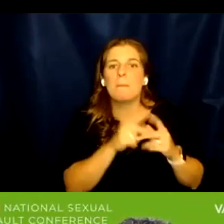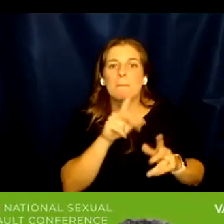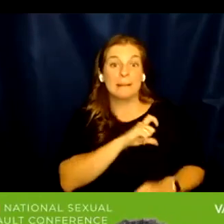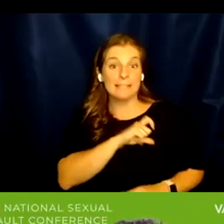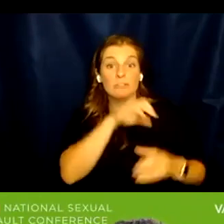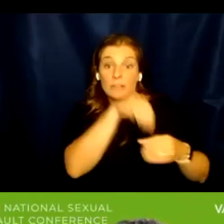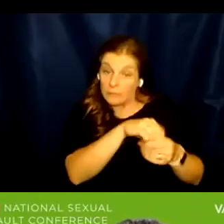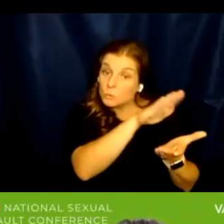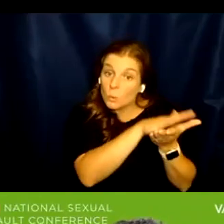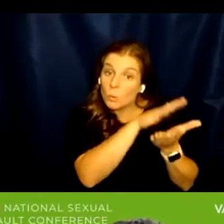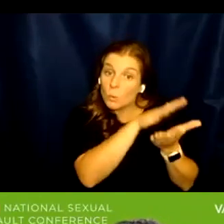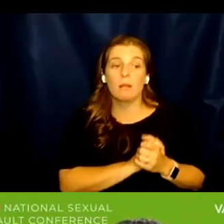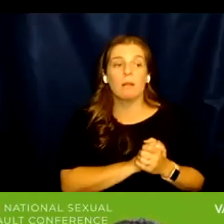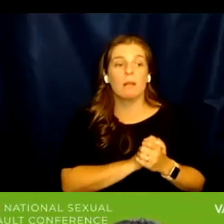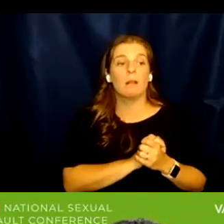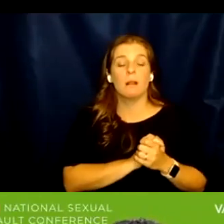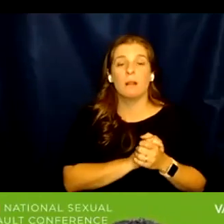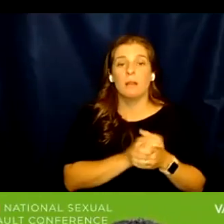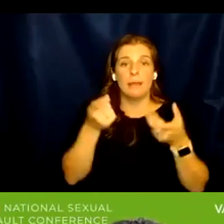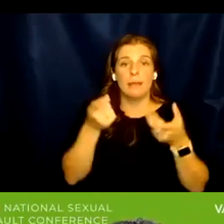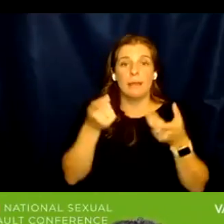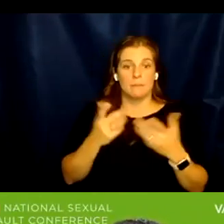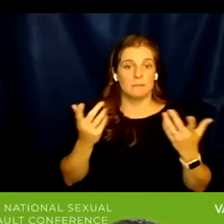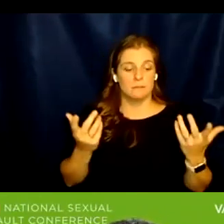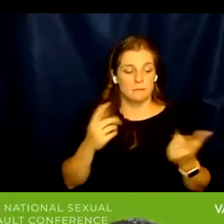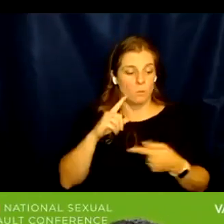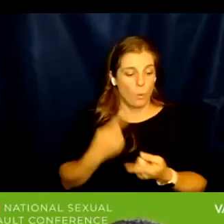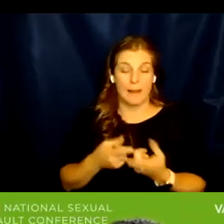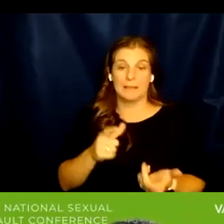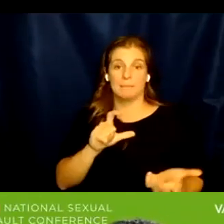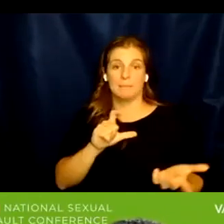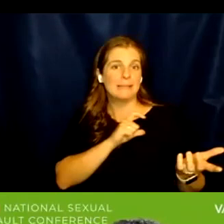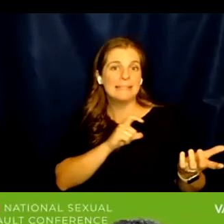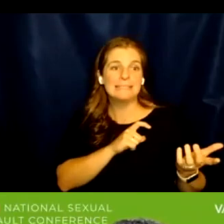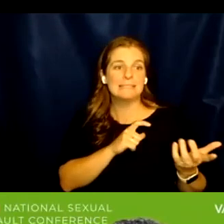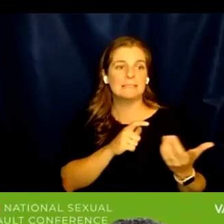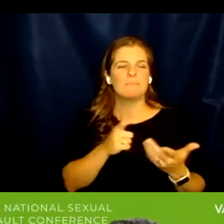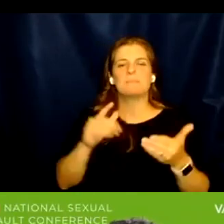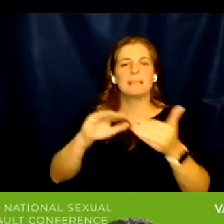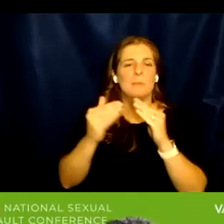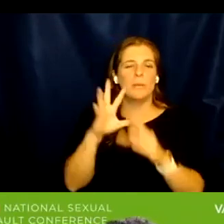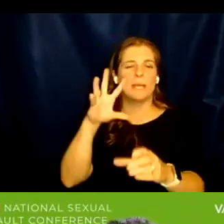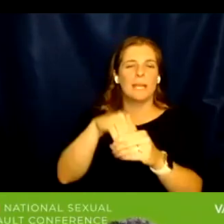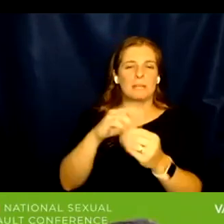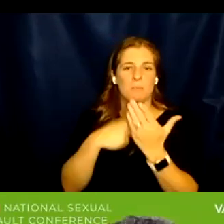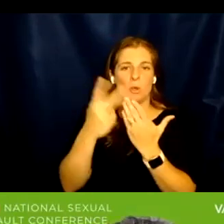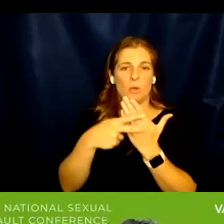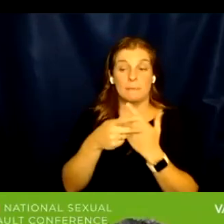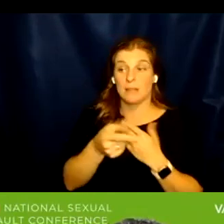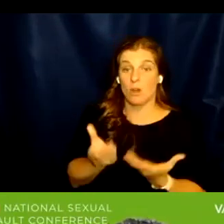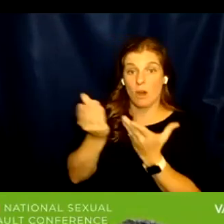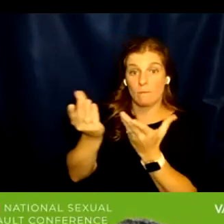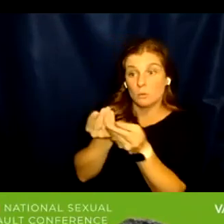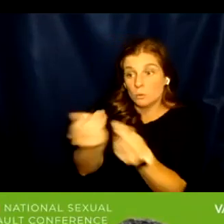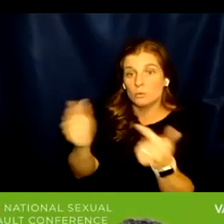schools. It happens when police community engagement programs are offered as solutions to